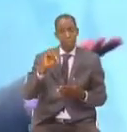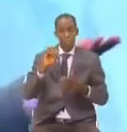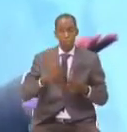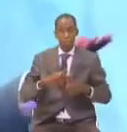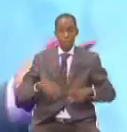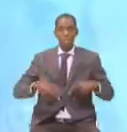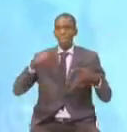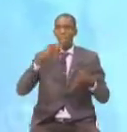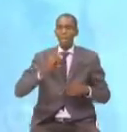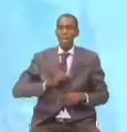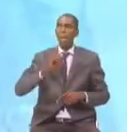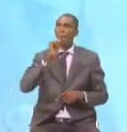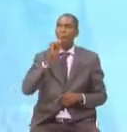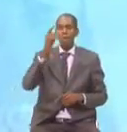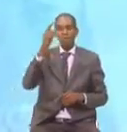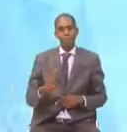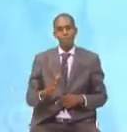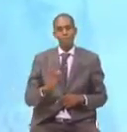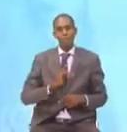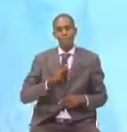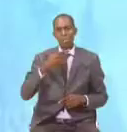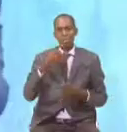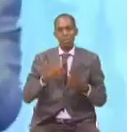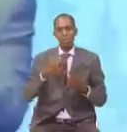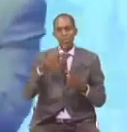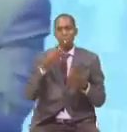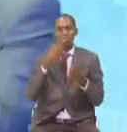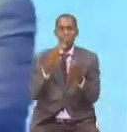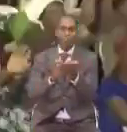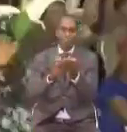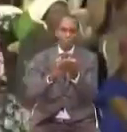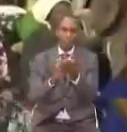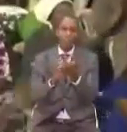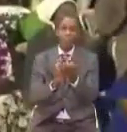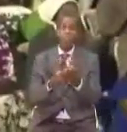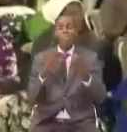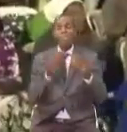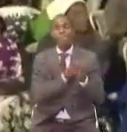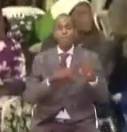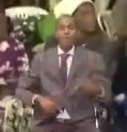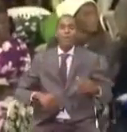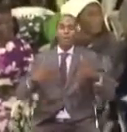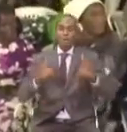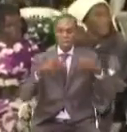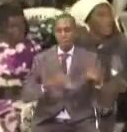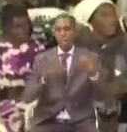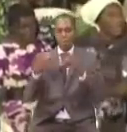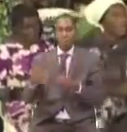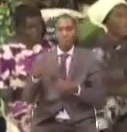am God. Congratulations tonight. The Lord has put you in a special